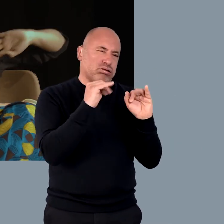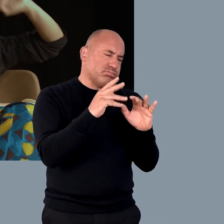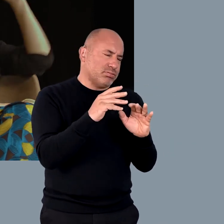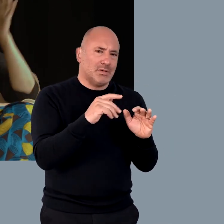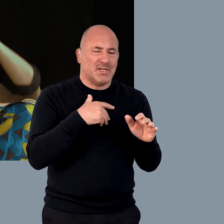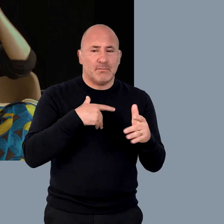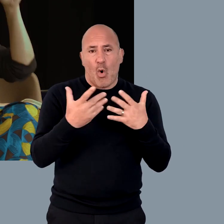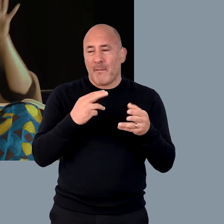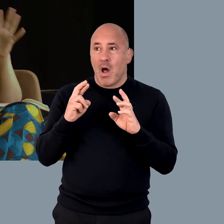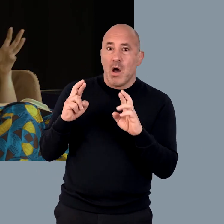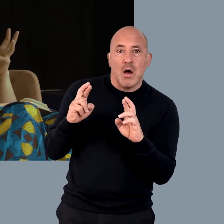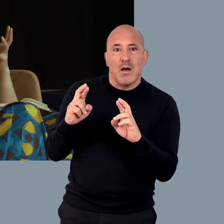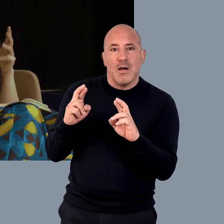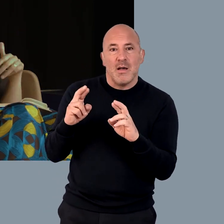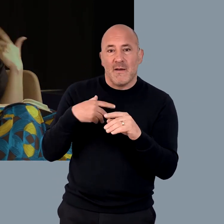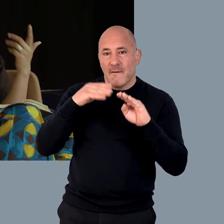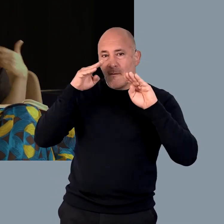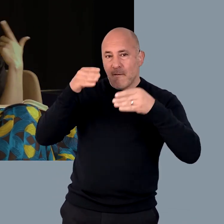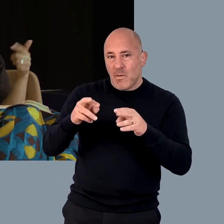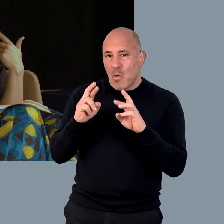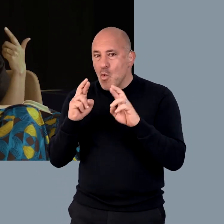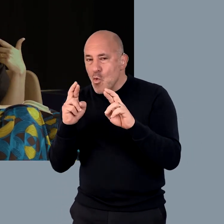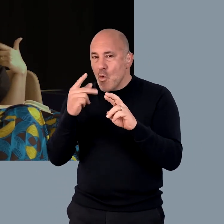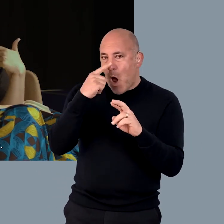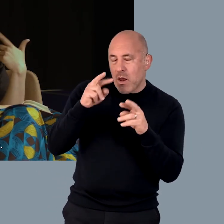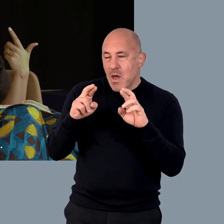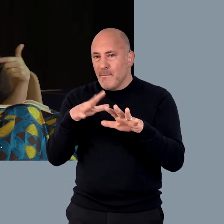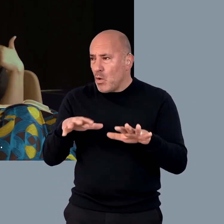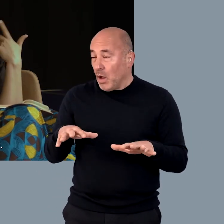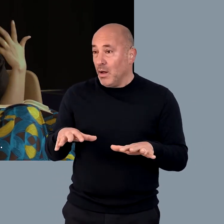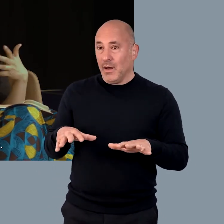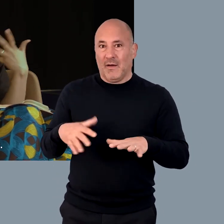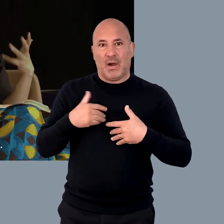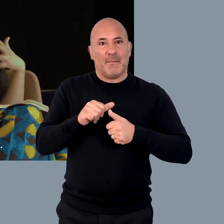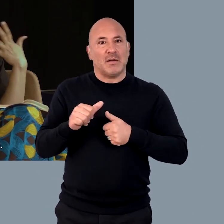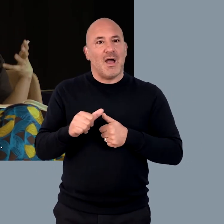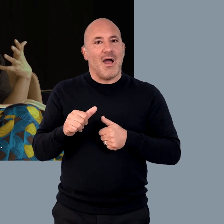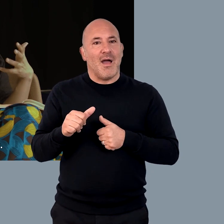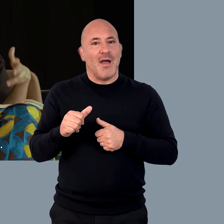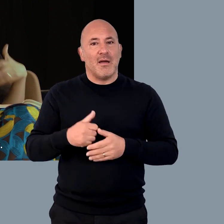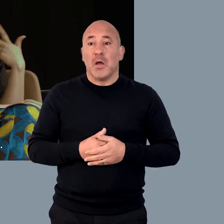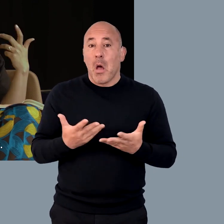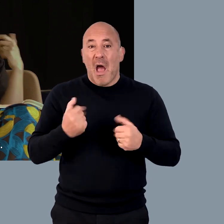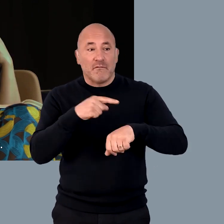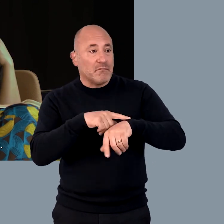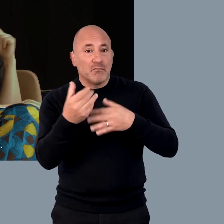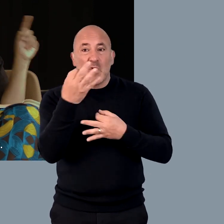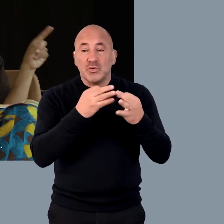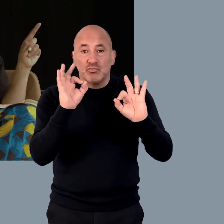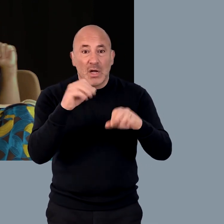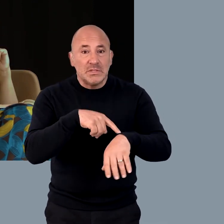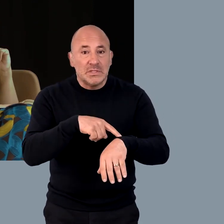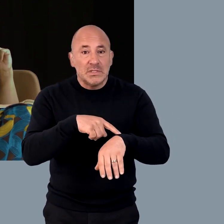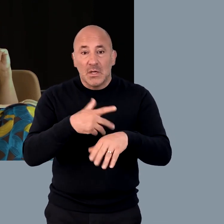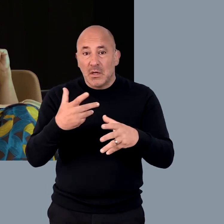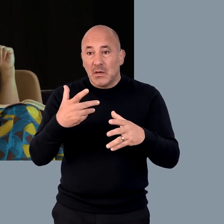lot of scientific or kind of mainstream media. But actually, if it's talking more in a kind of a hopeful solutions type manner, that makes a big difference.